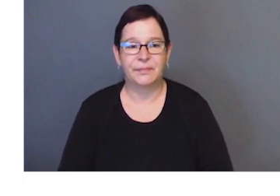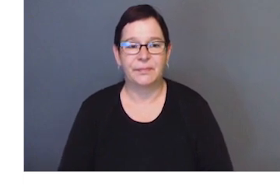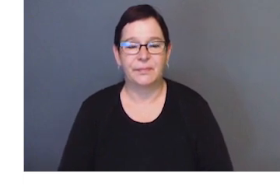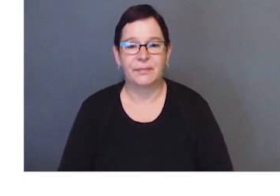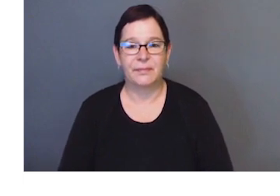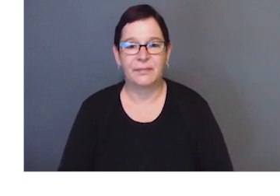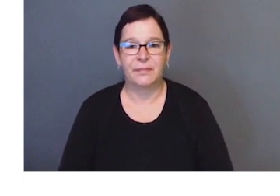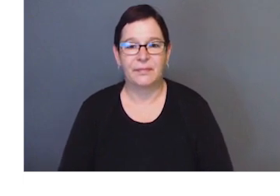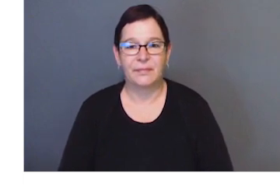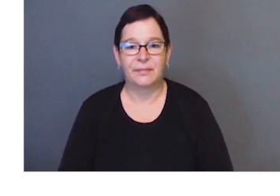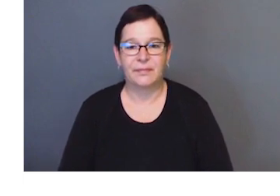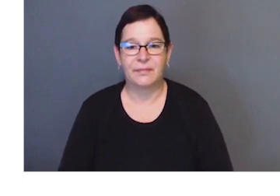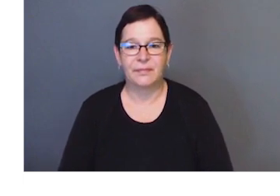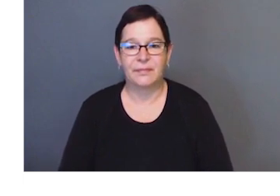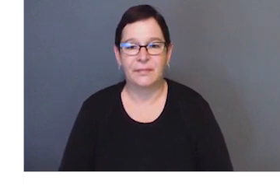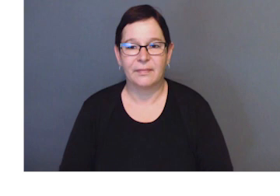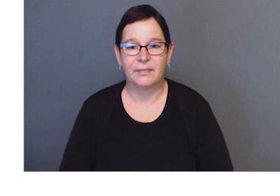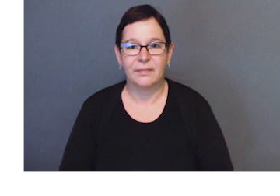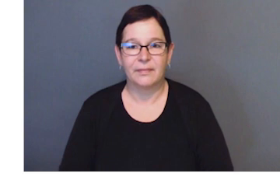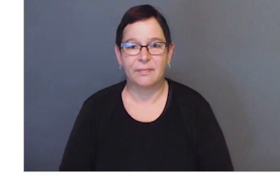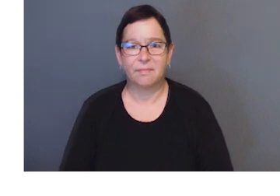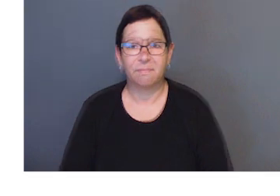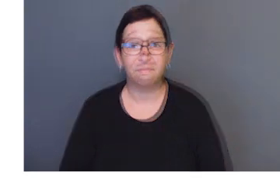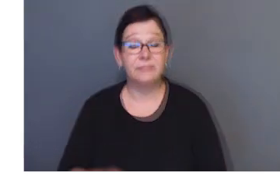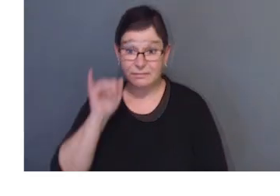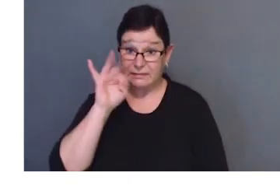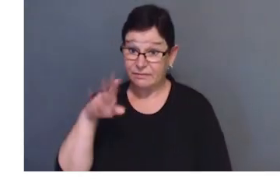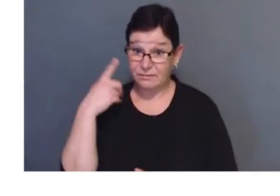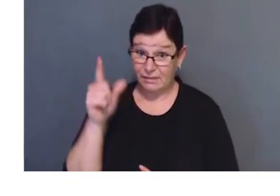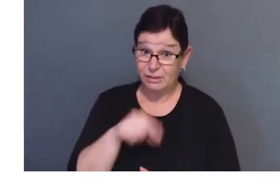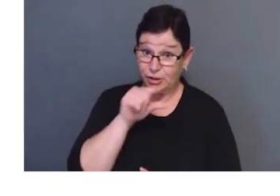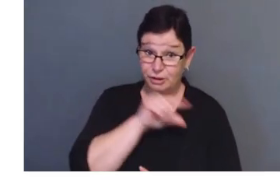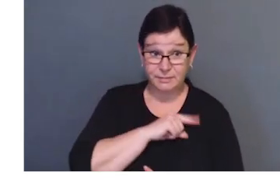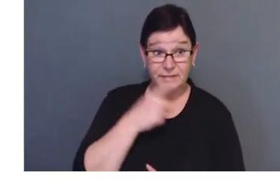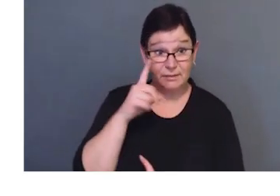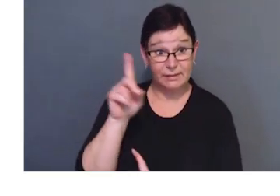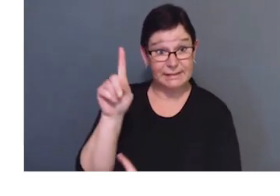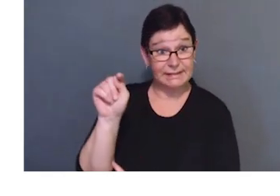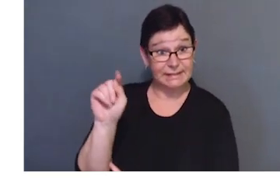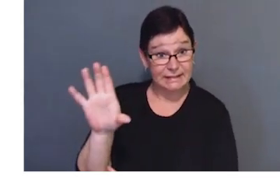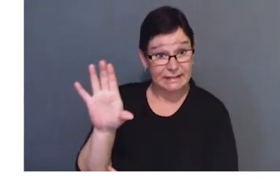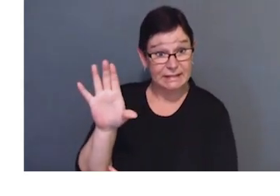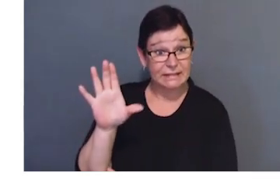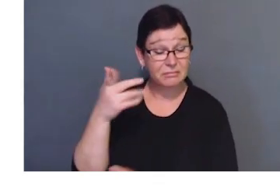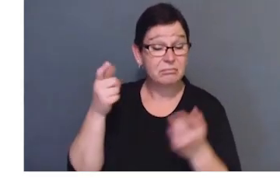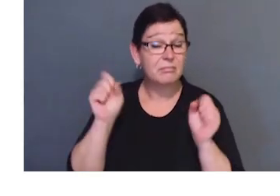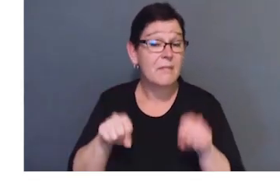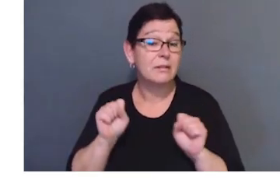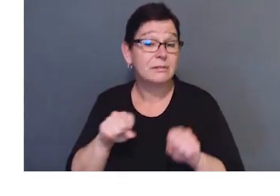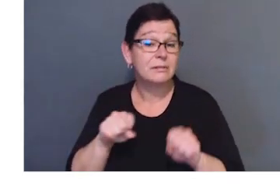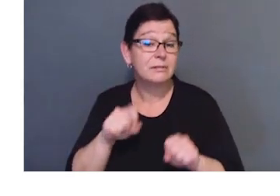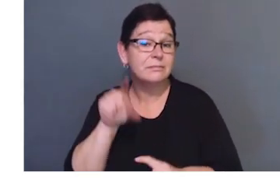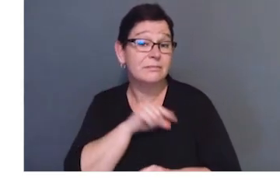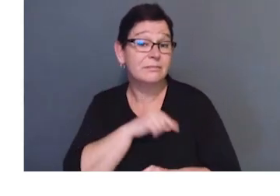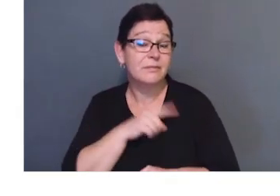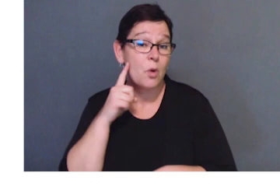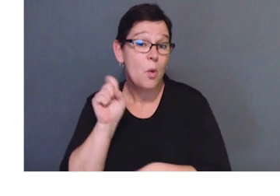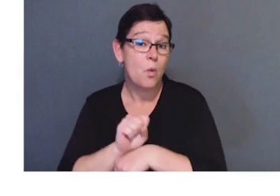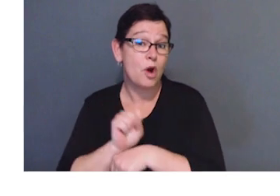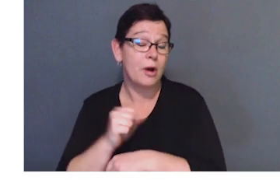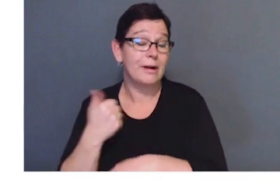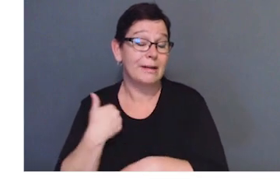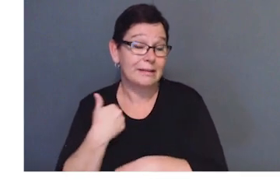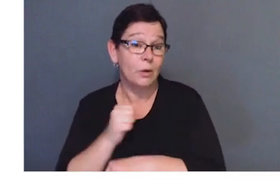If you are eligible for the DTC, you may also be eligible for the Canada Workers Benefit Disability Supplement. The